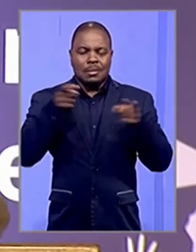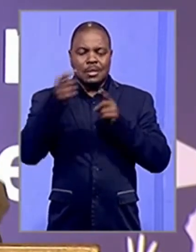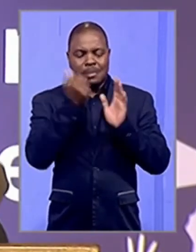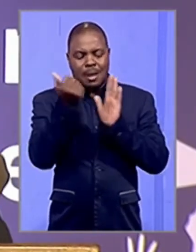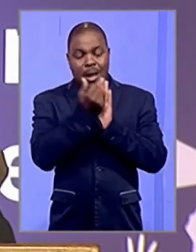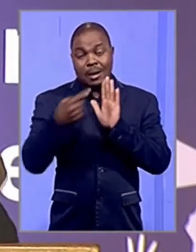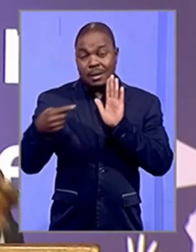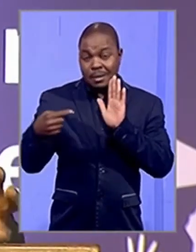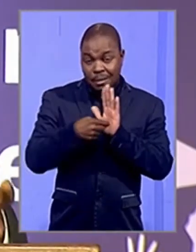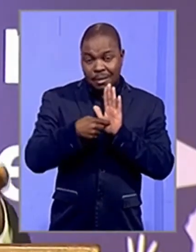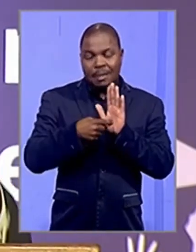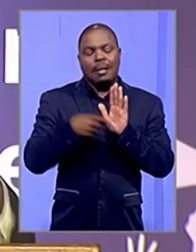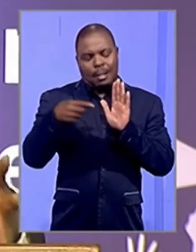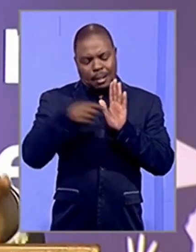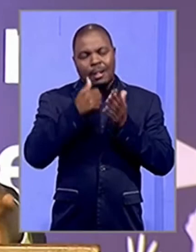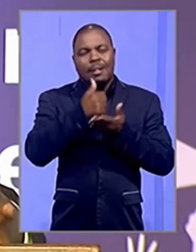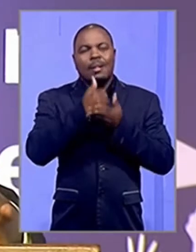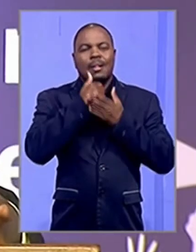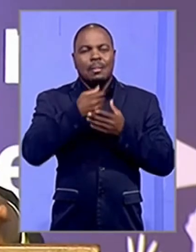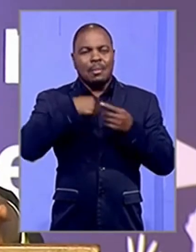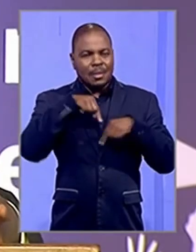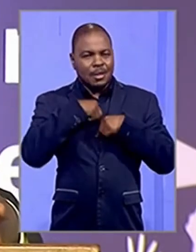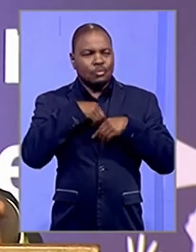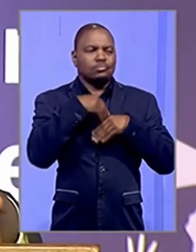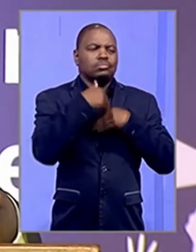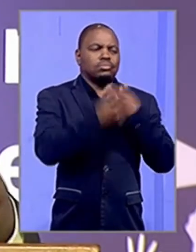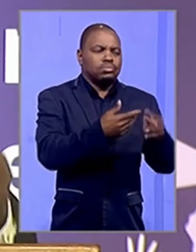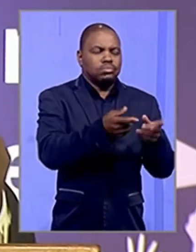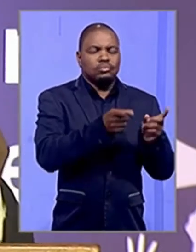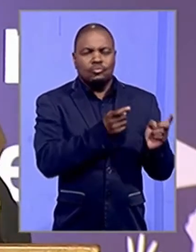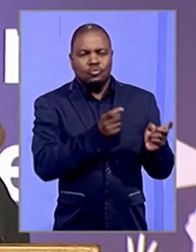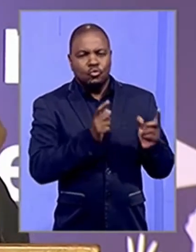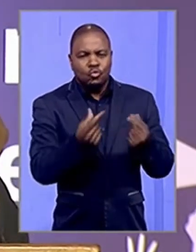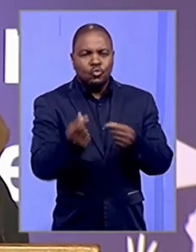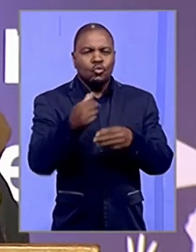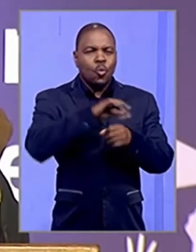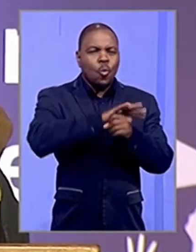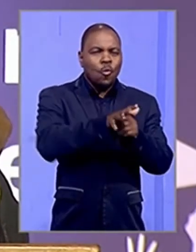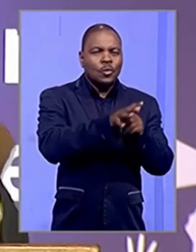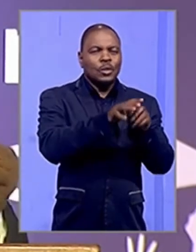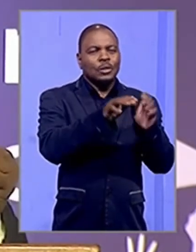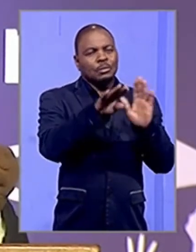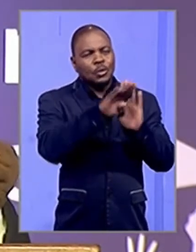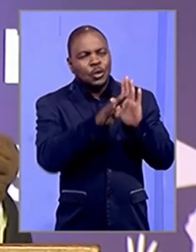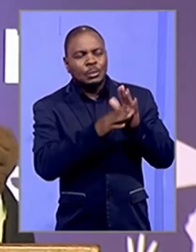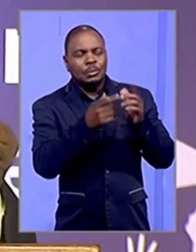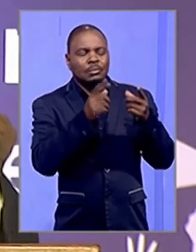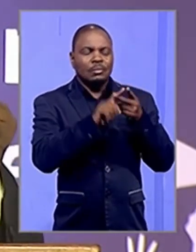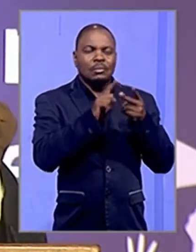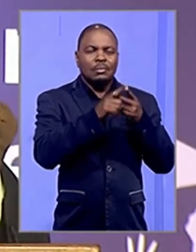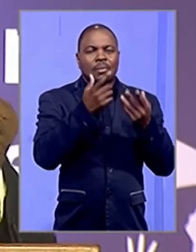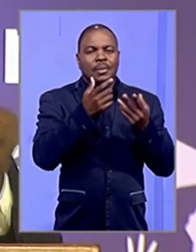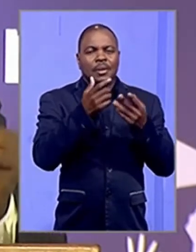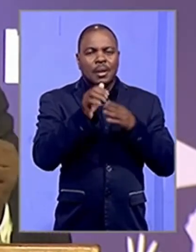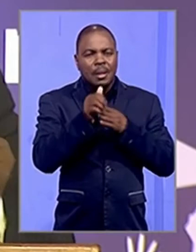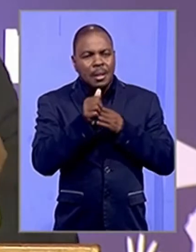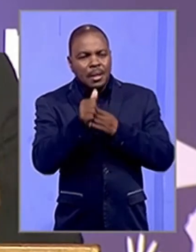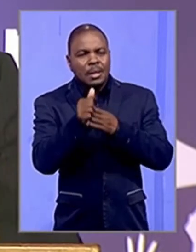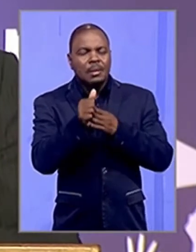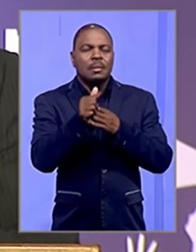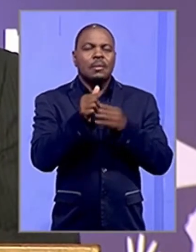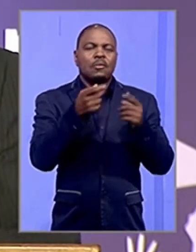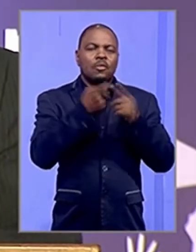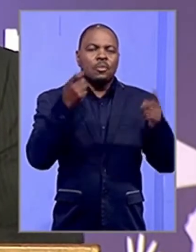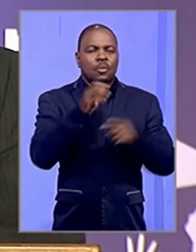Act was able to arm us through the leadership of the Minister